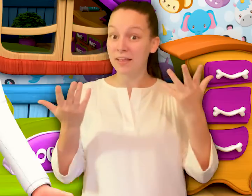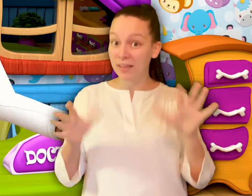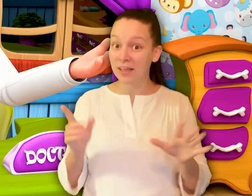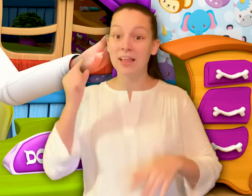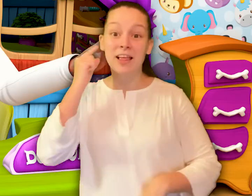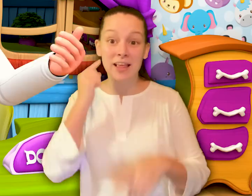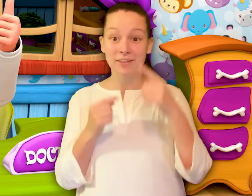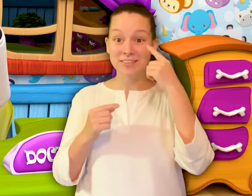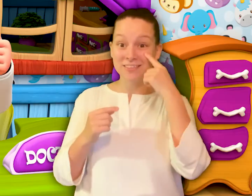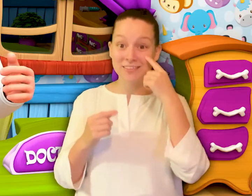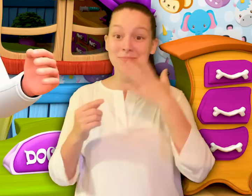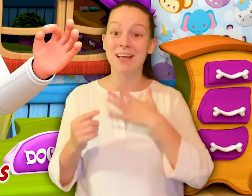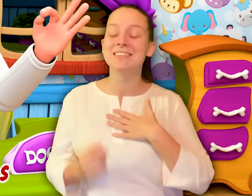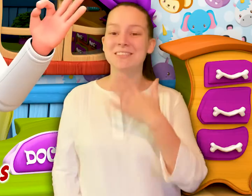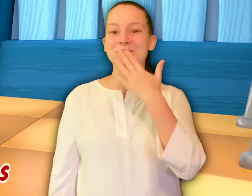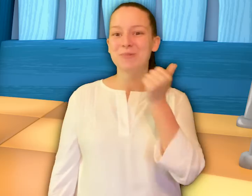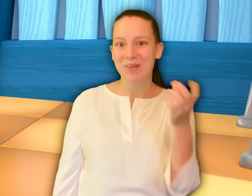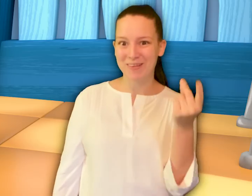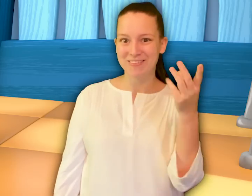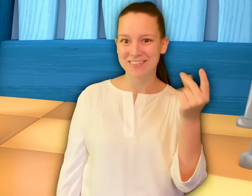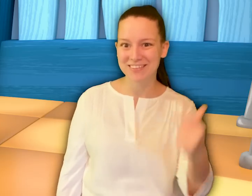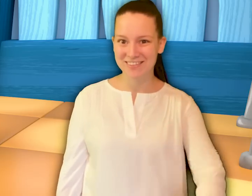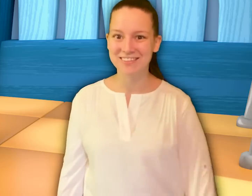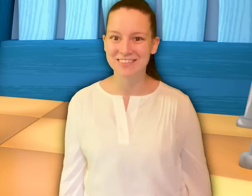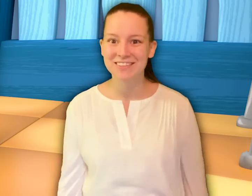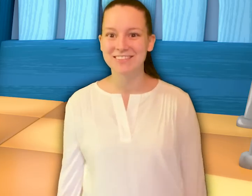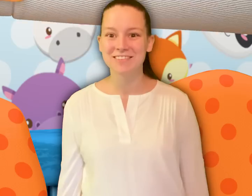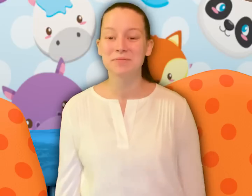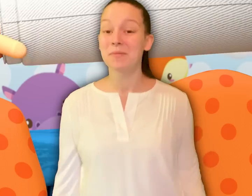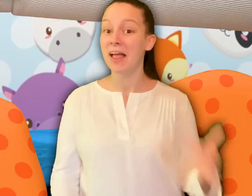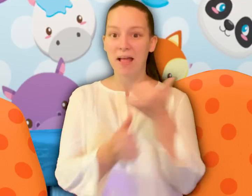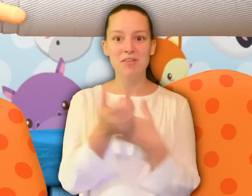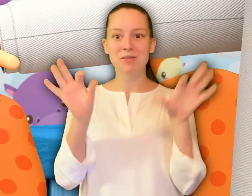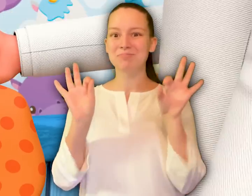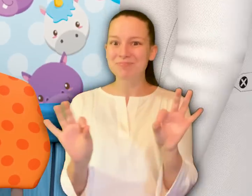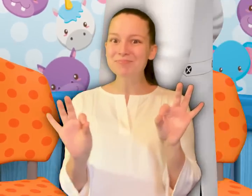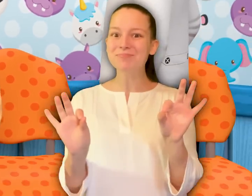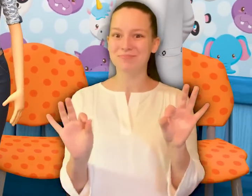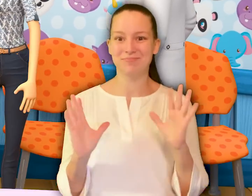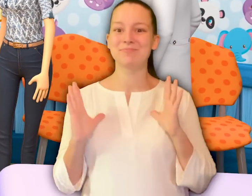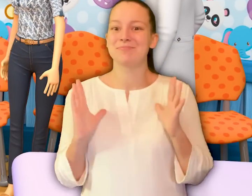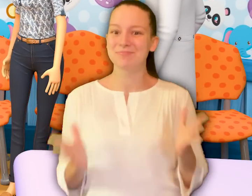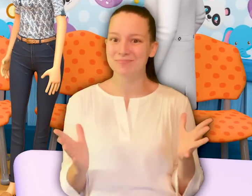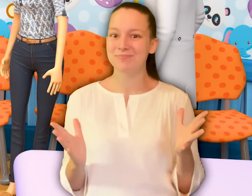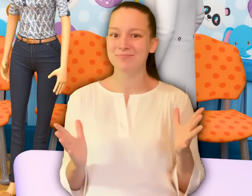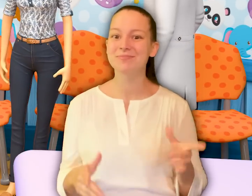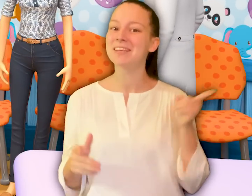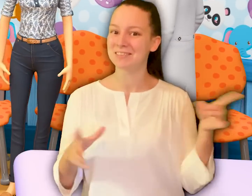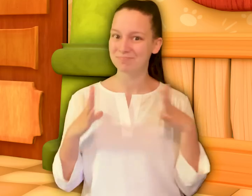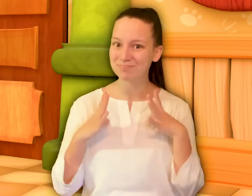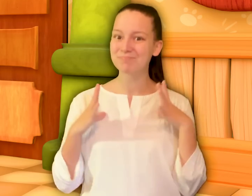and eyes then he checked the ears and eyes my sweet puppy everything is fine he